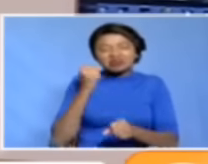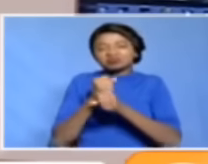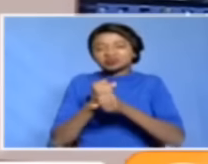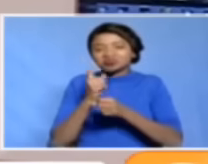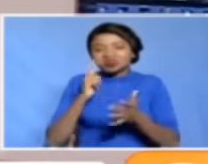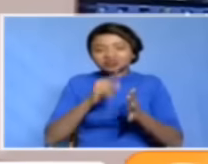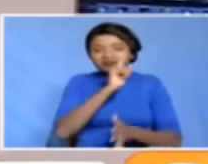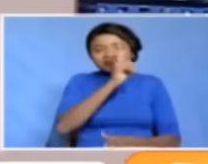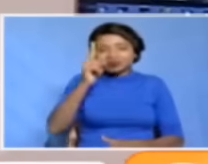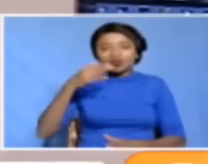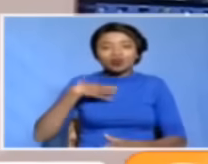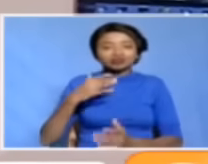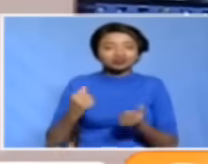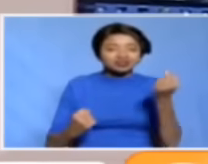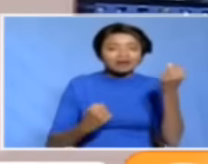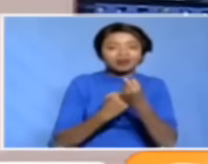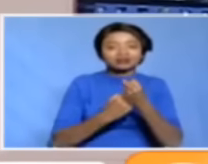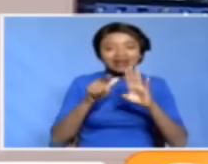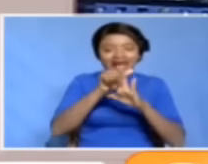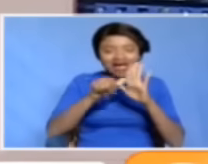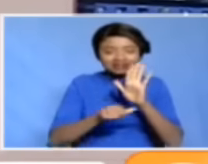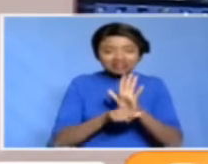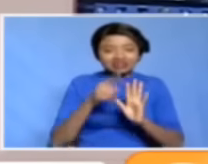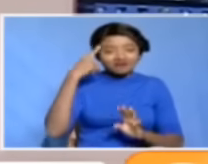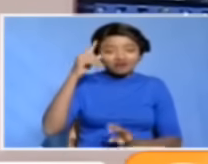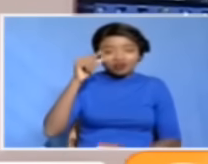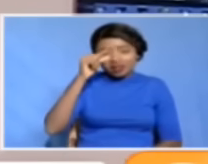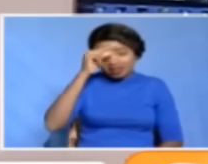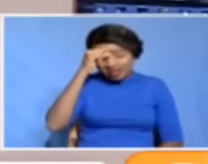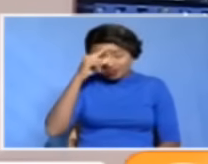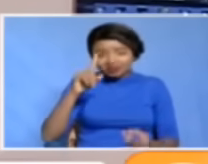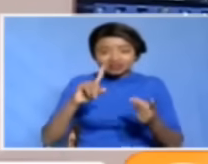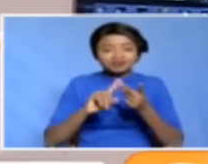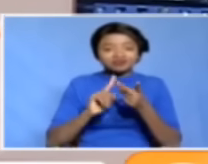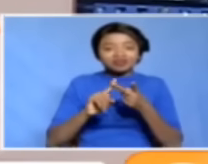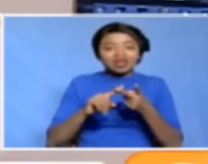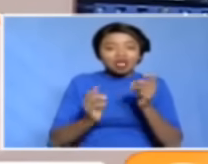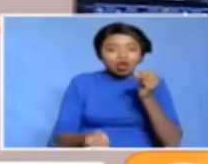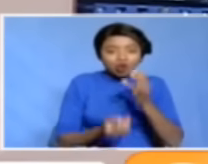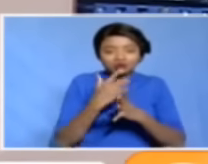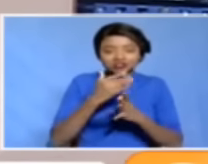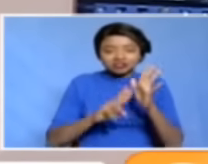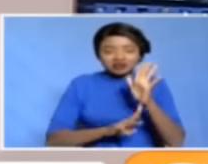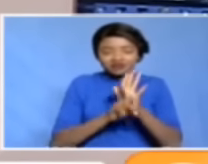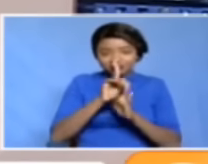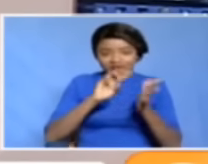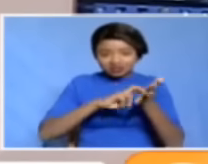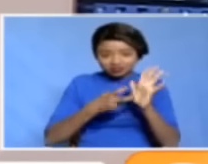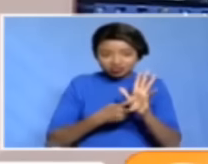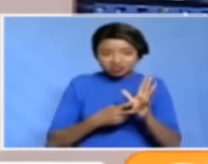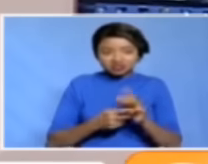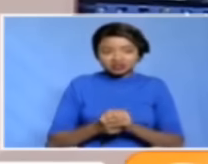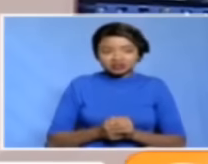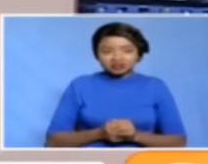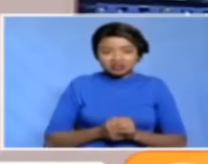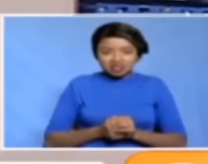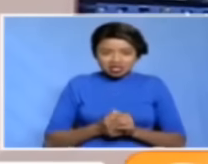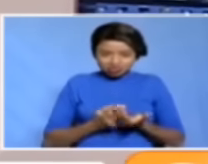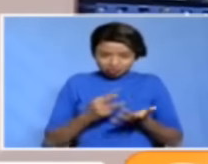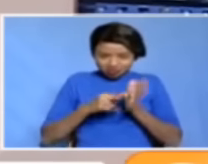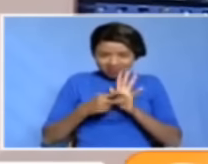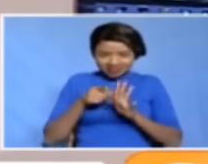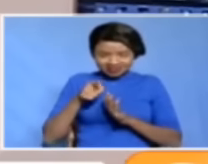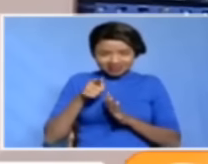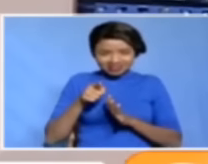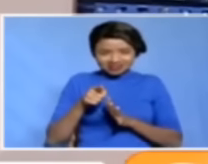the government's agenda, appraising Kenyans on progress and launching development projects. He actually is a self-proclaimed